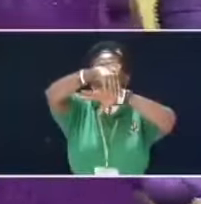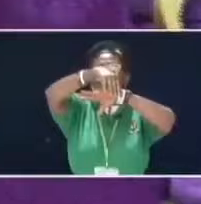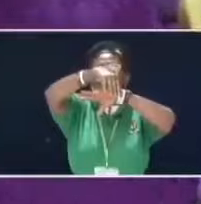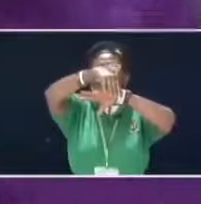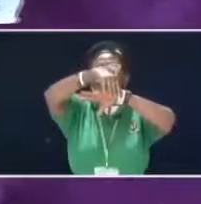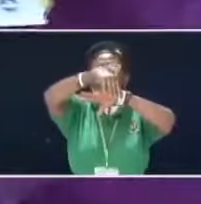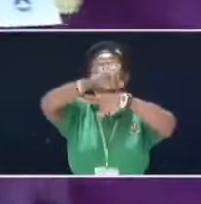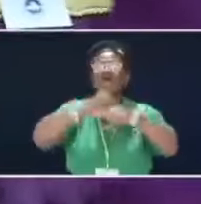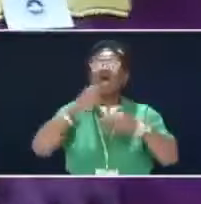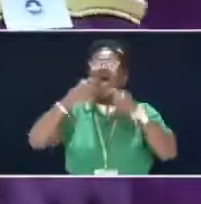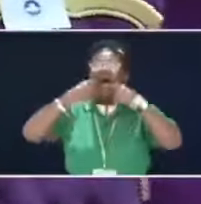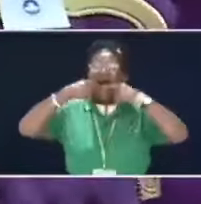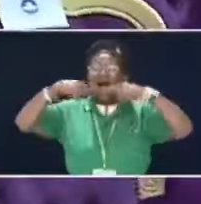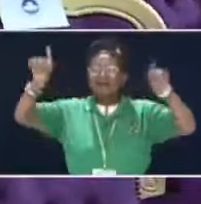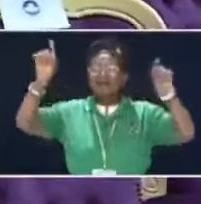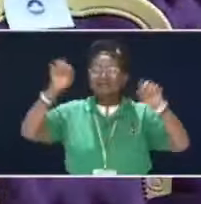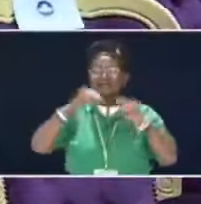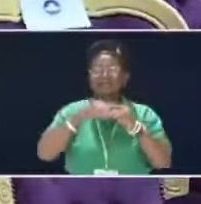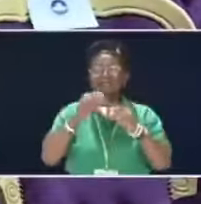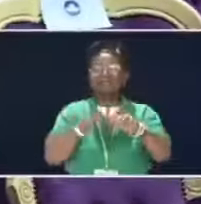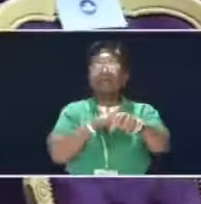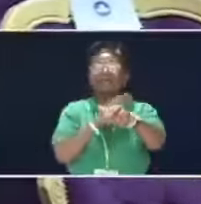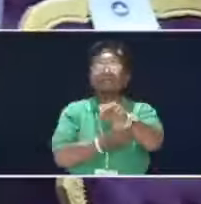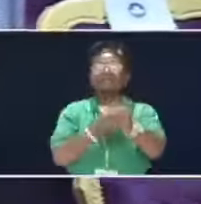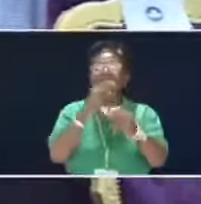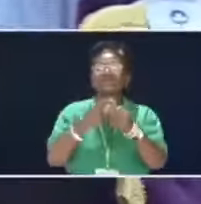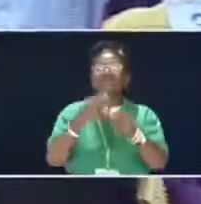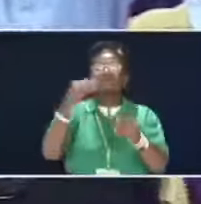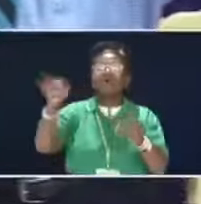I decree in the mighty name of Jesus,